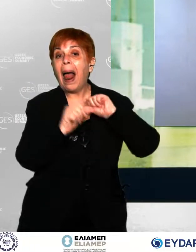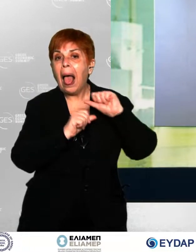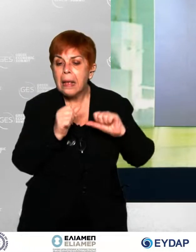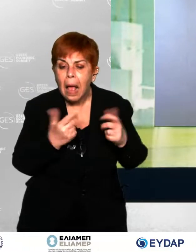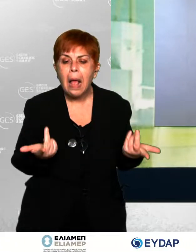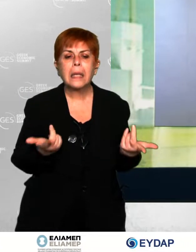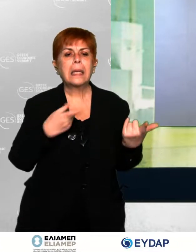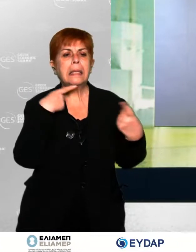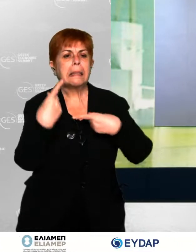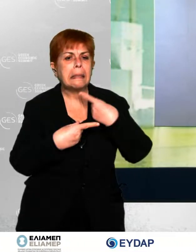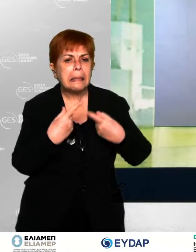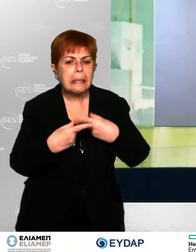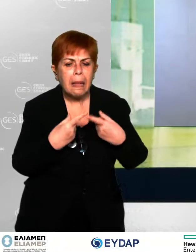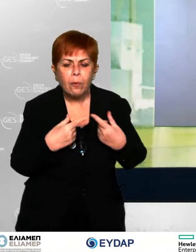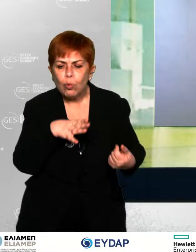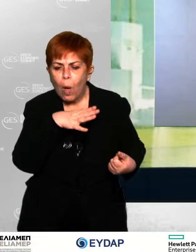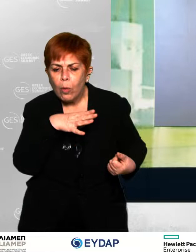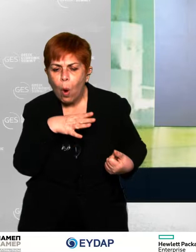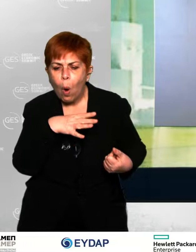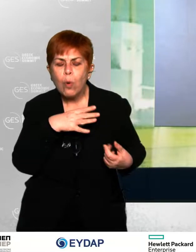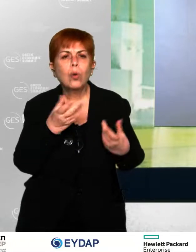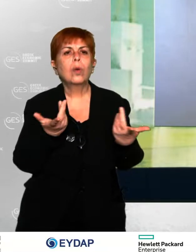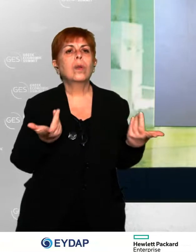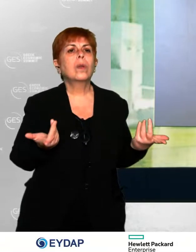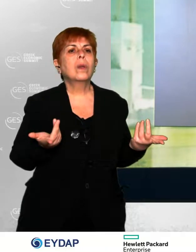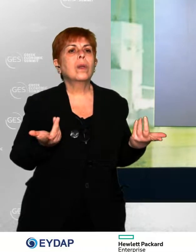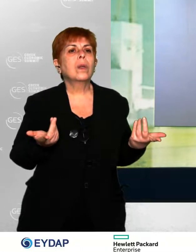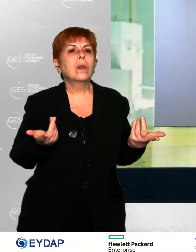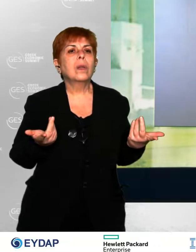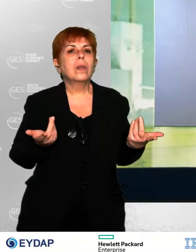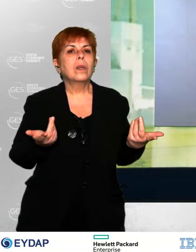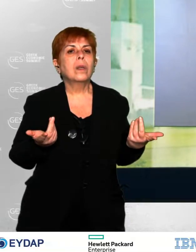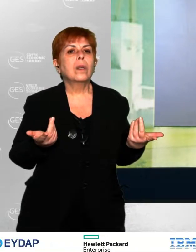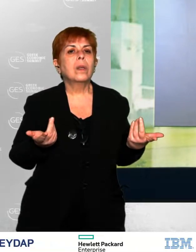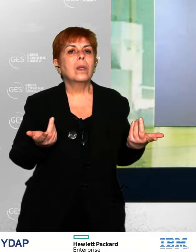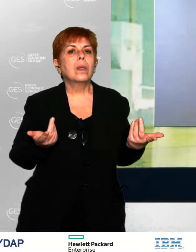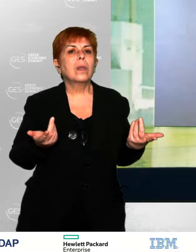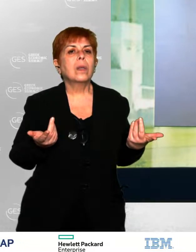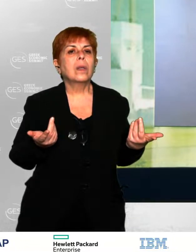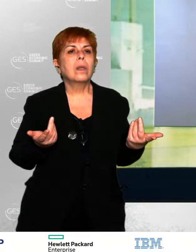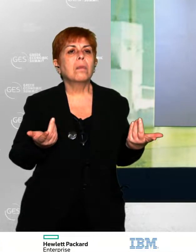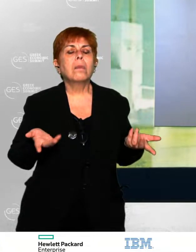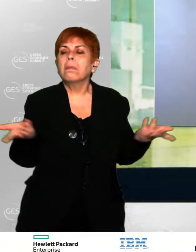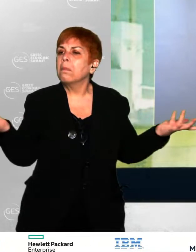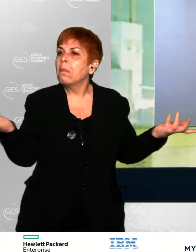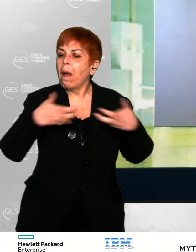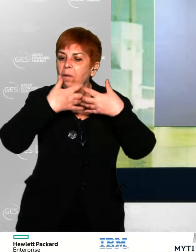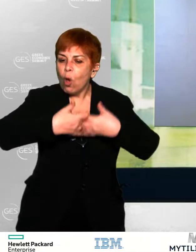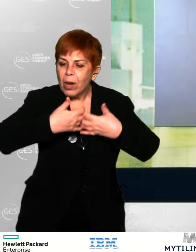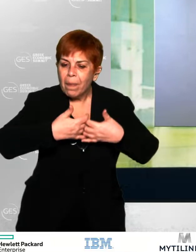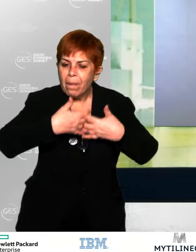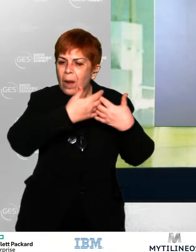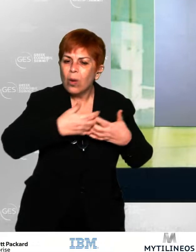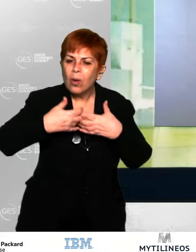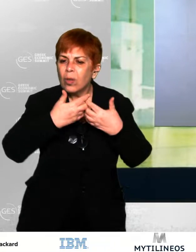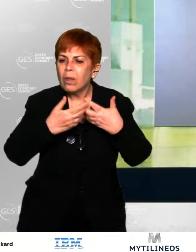extra decentralization of production, or is it possible to still have growth along with